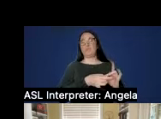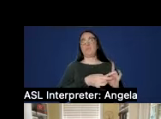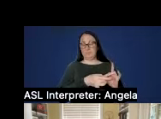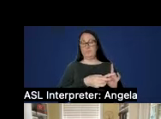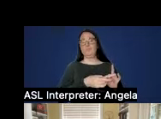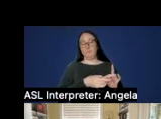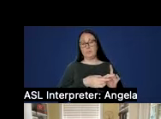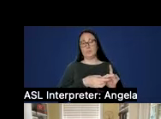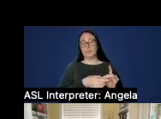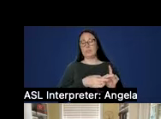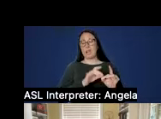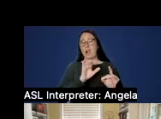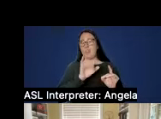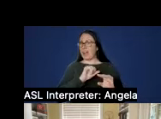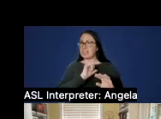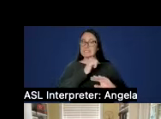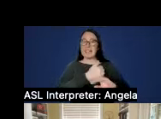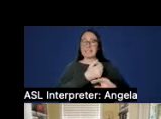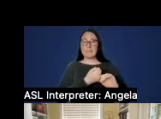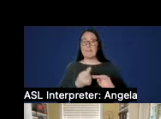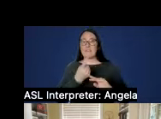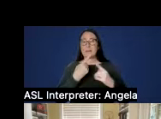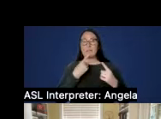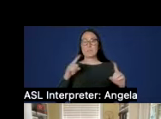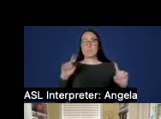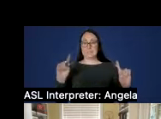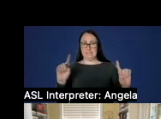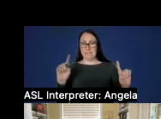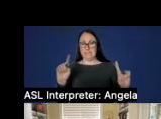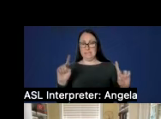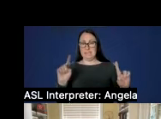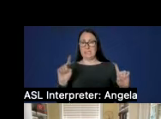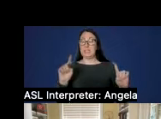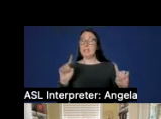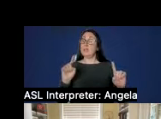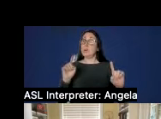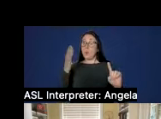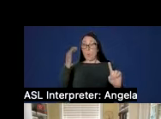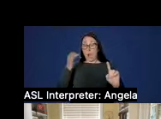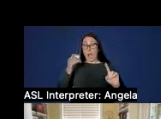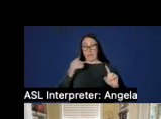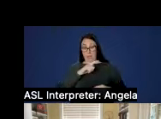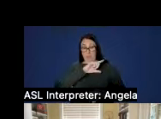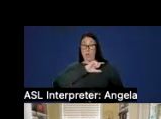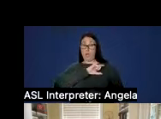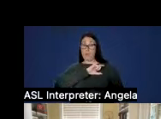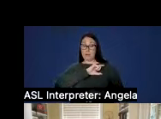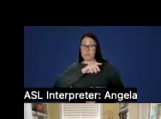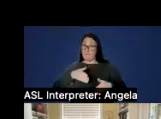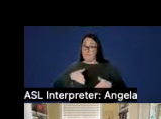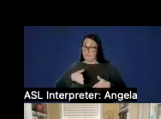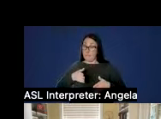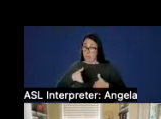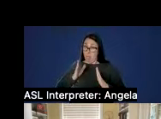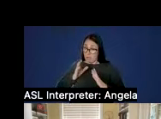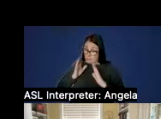that sets everybody up for success. It allows law enforcement to be able to focus on their job.